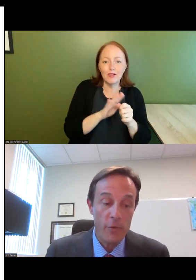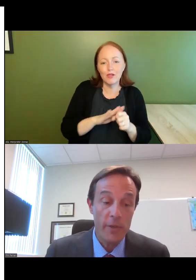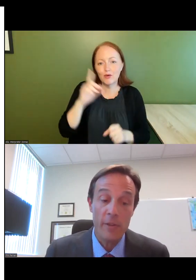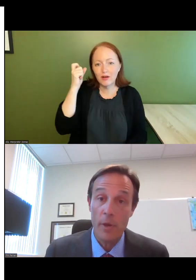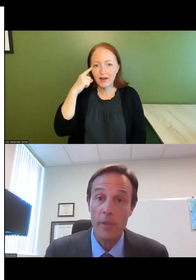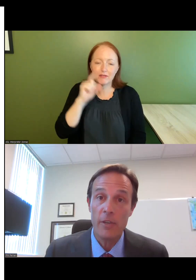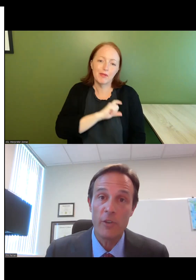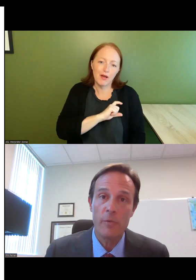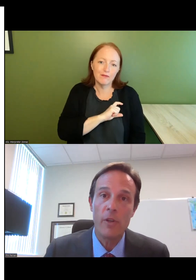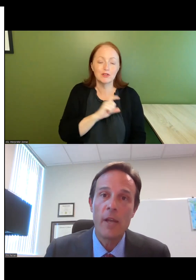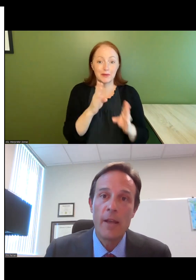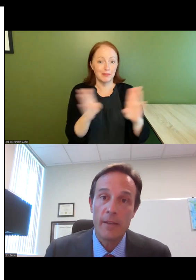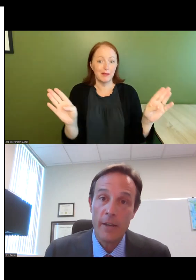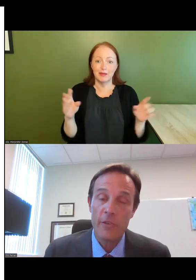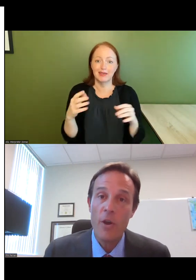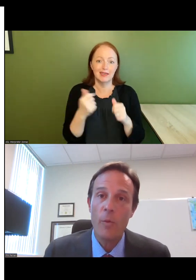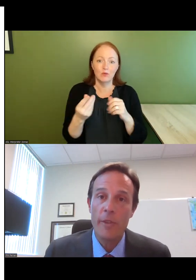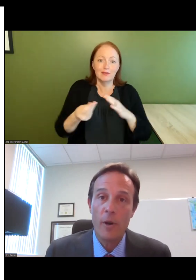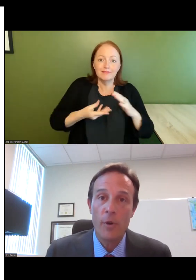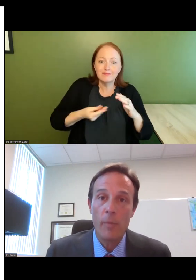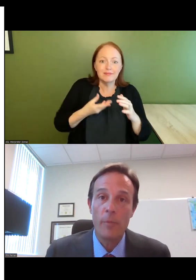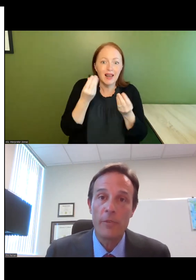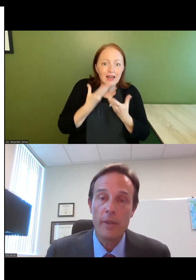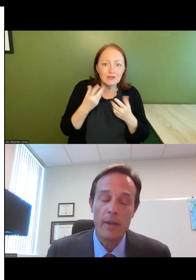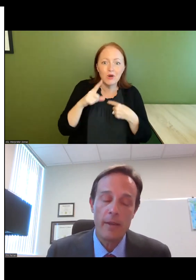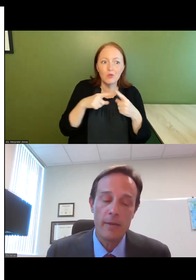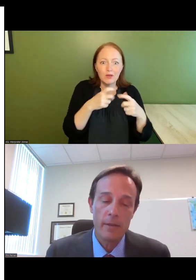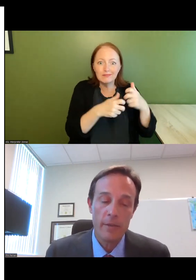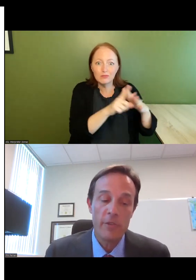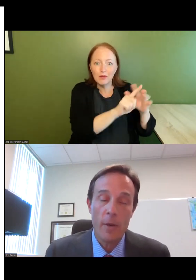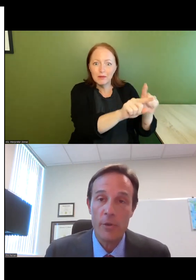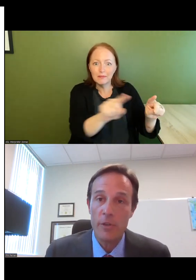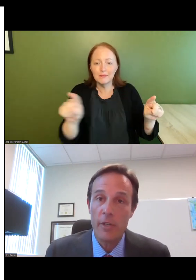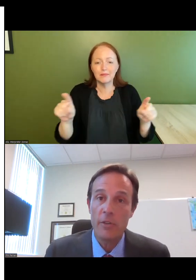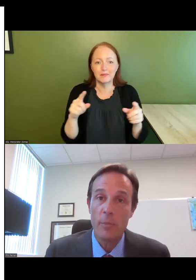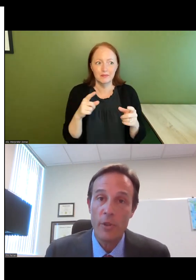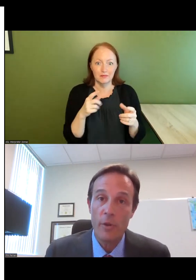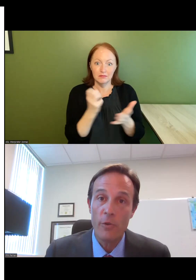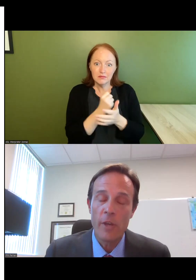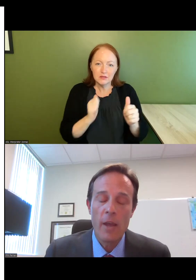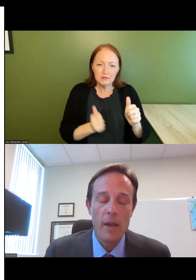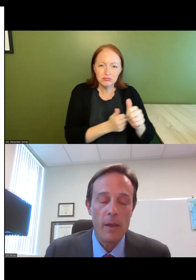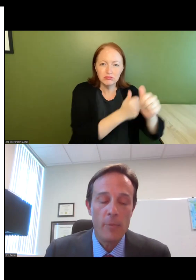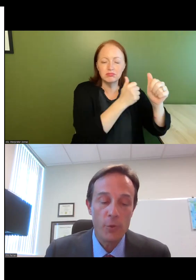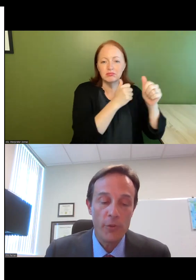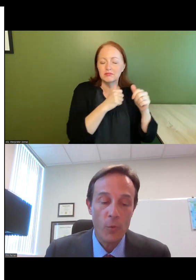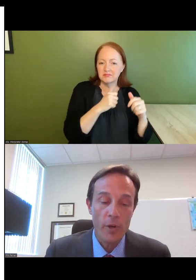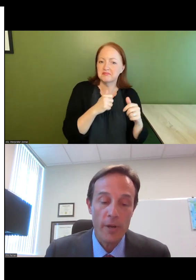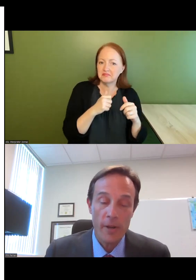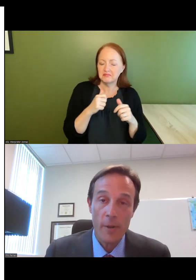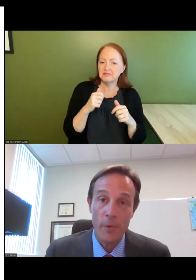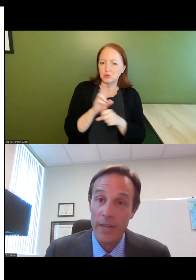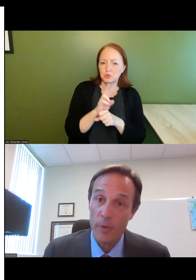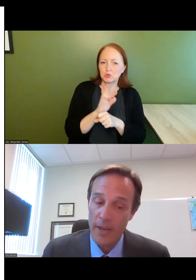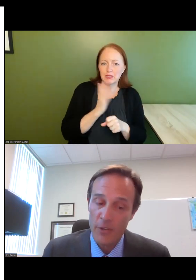law enforcement, the public in general, to let us know when there are problems and give us the opportunity to put those tools to